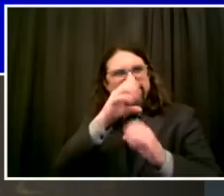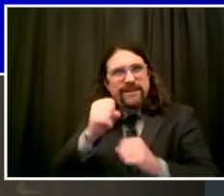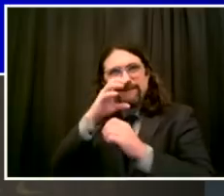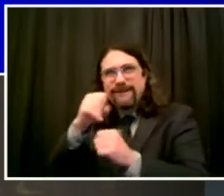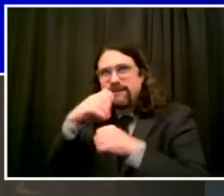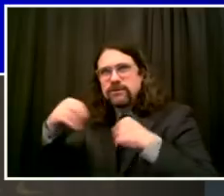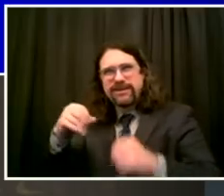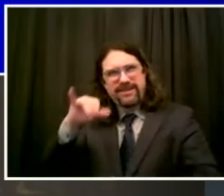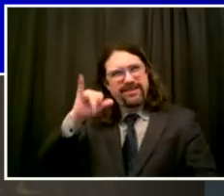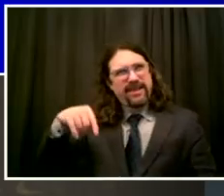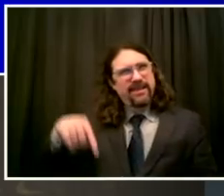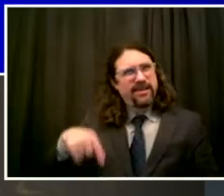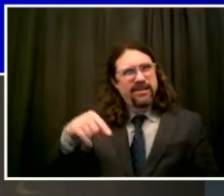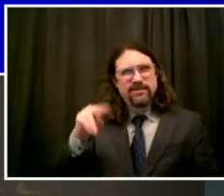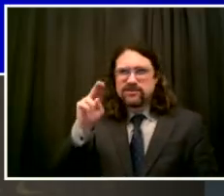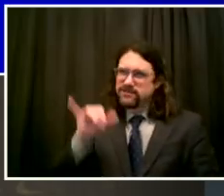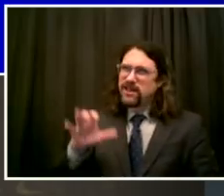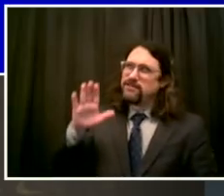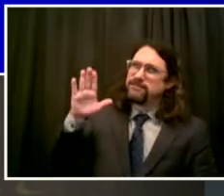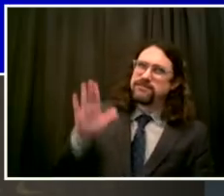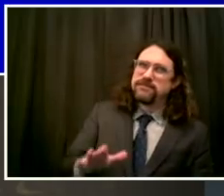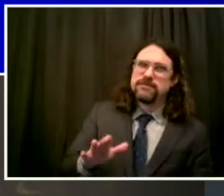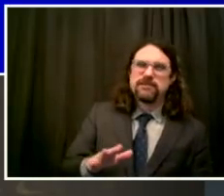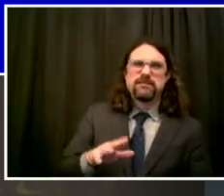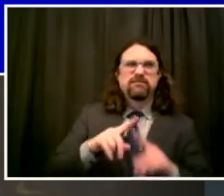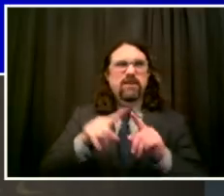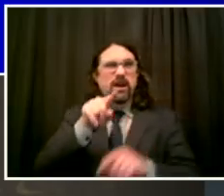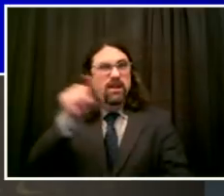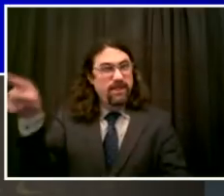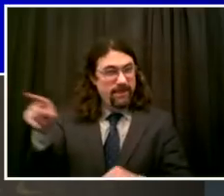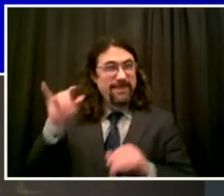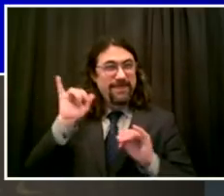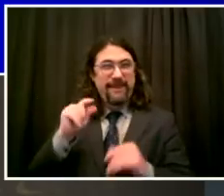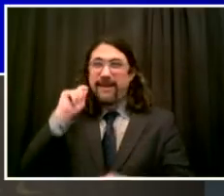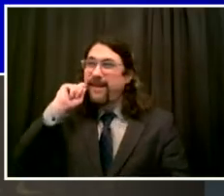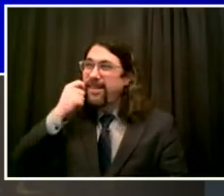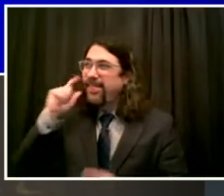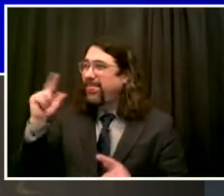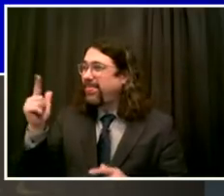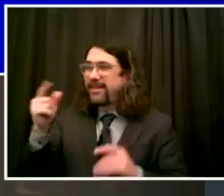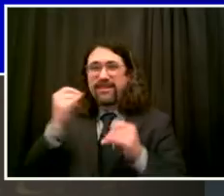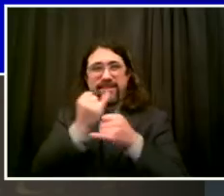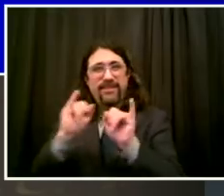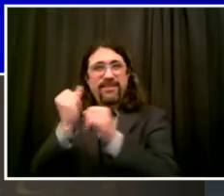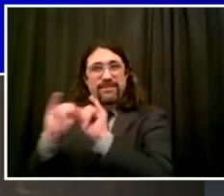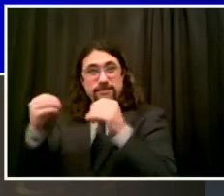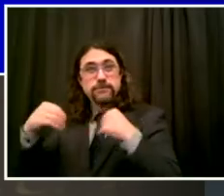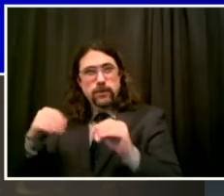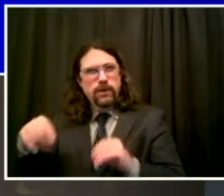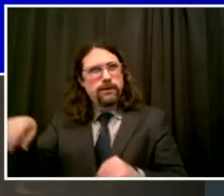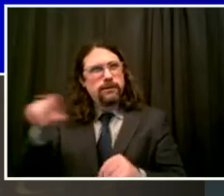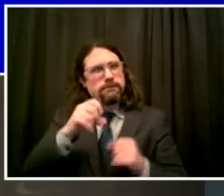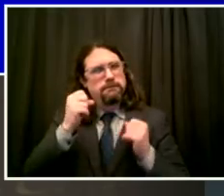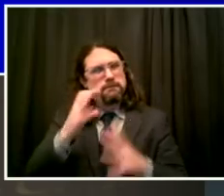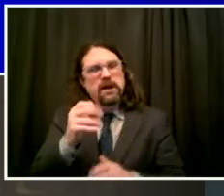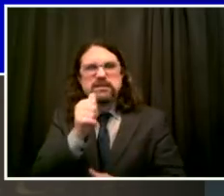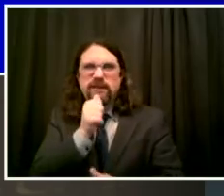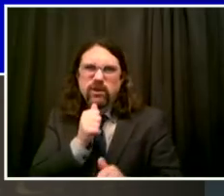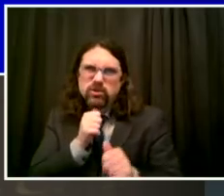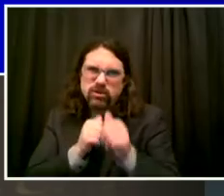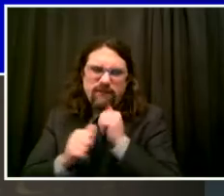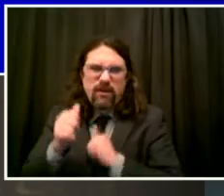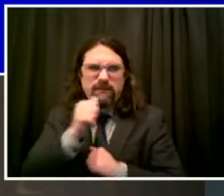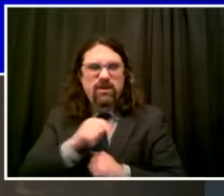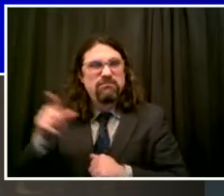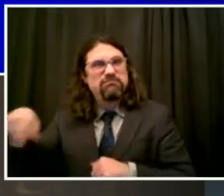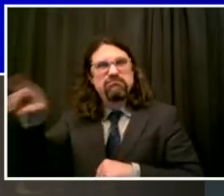Small business makes New York, New York. When you really think about so much of what we emotionally identify with, so much about what we care about our